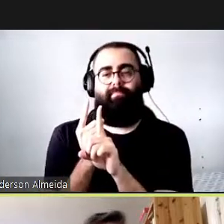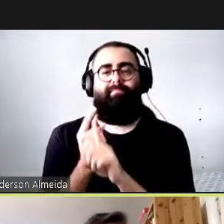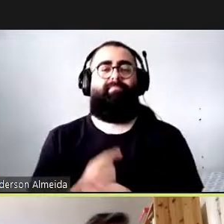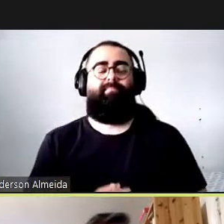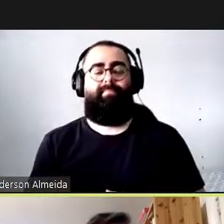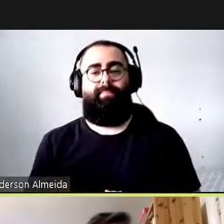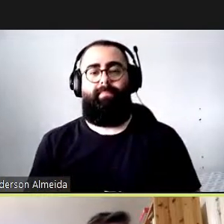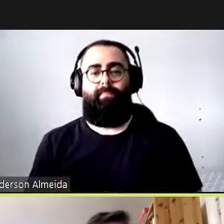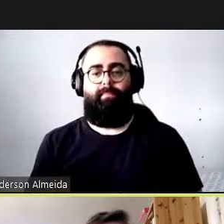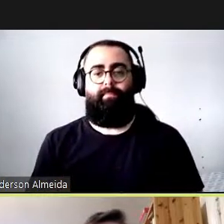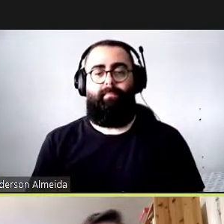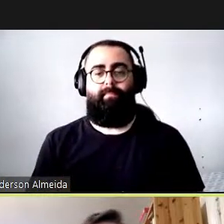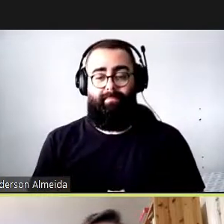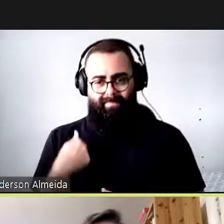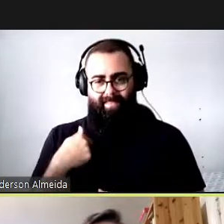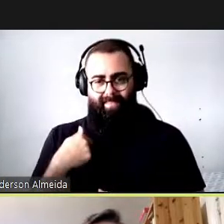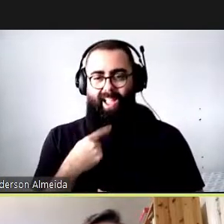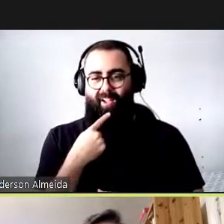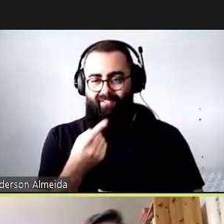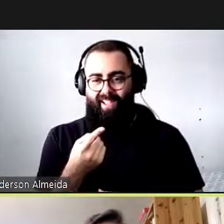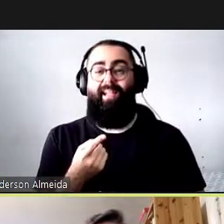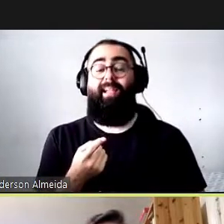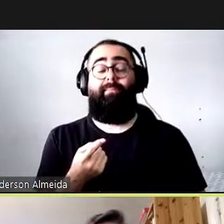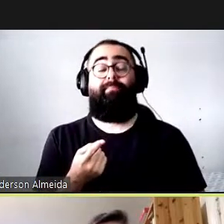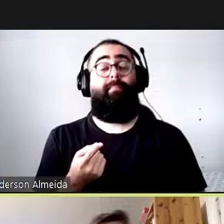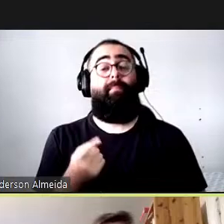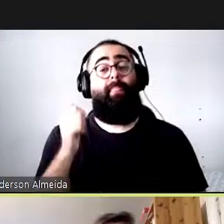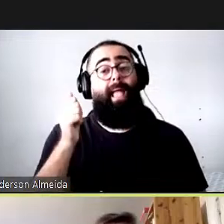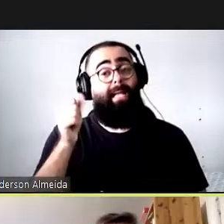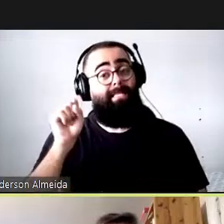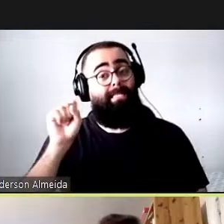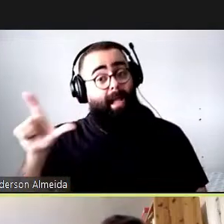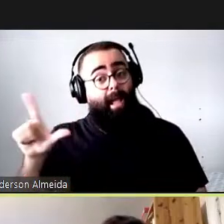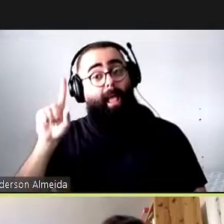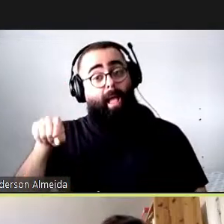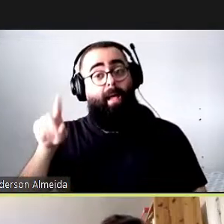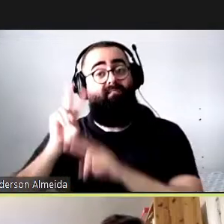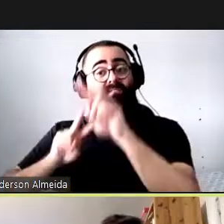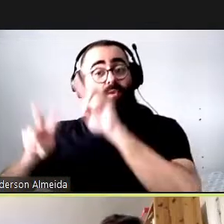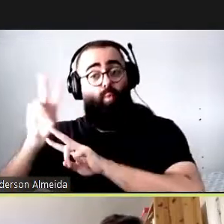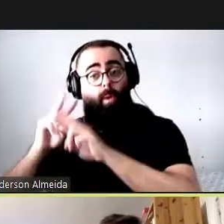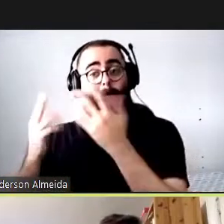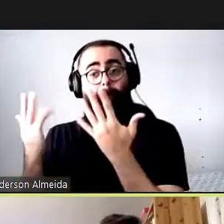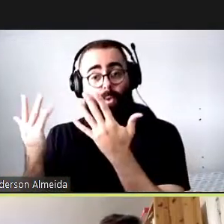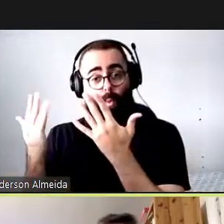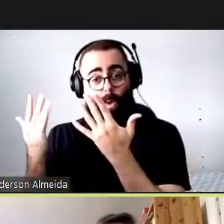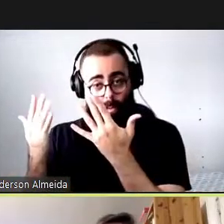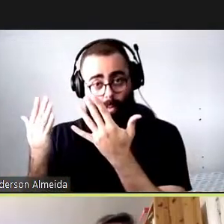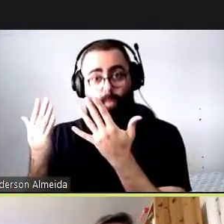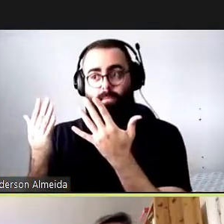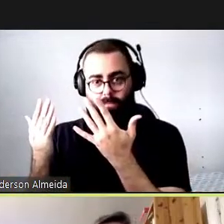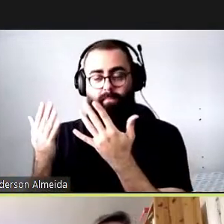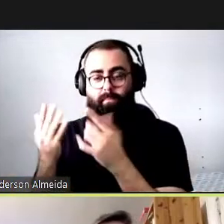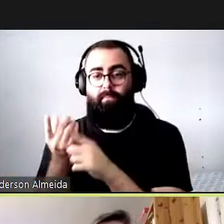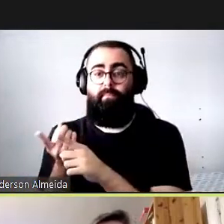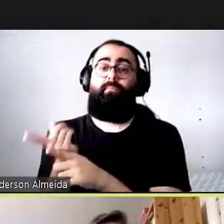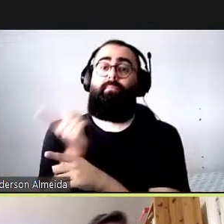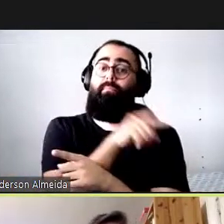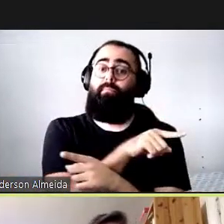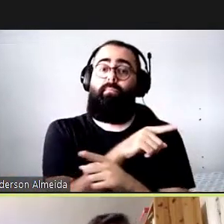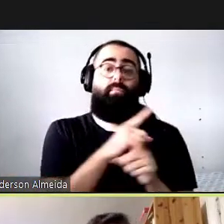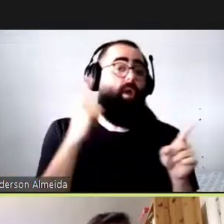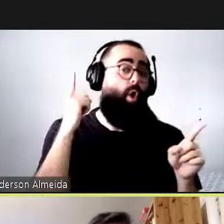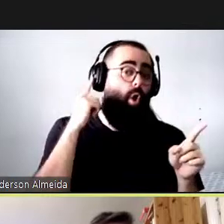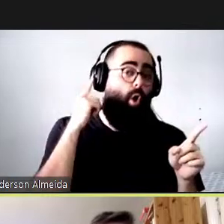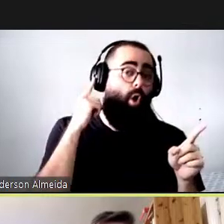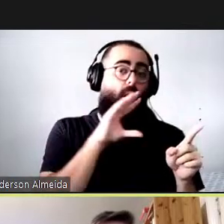So like I was mentioning, ASL uses a visual manual channel rather than an auditory oral